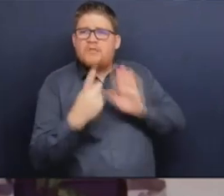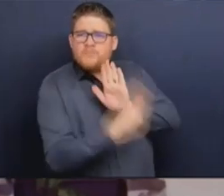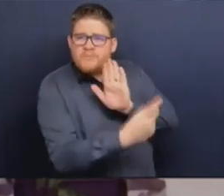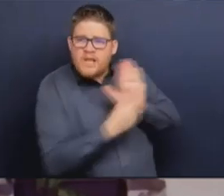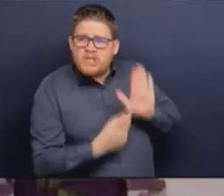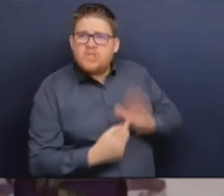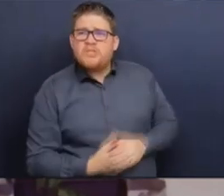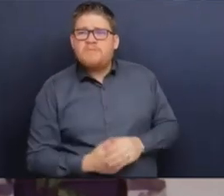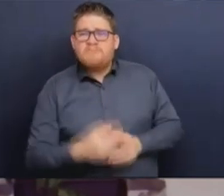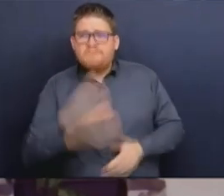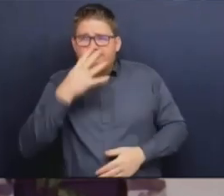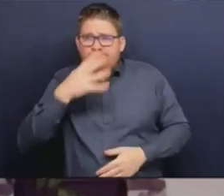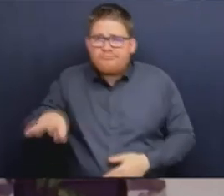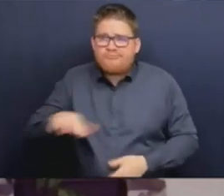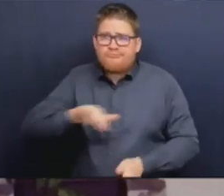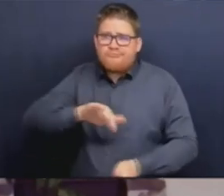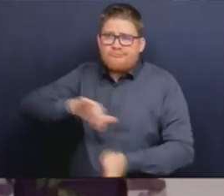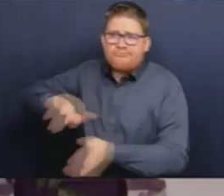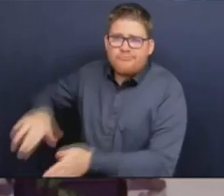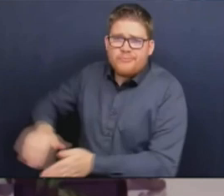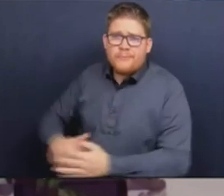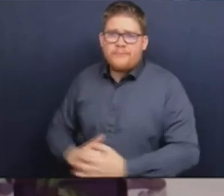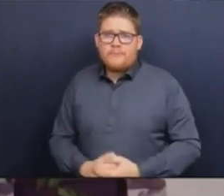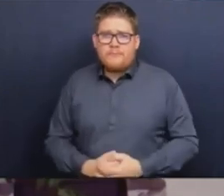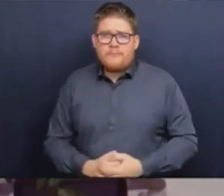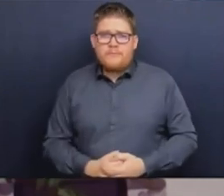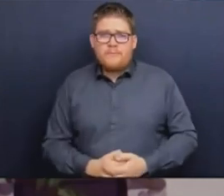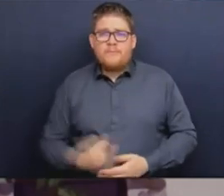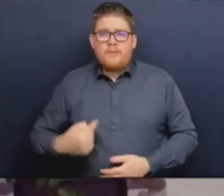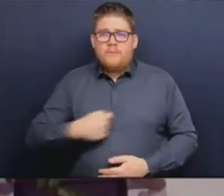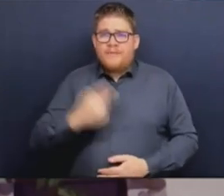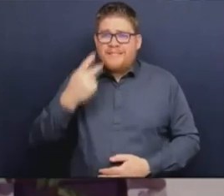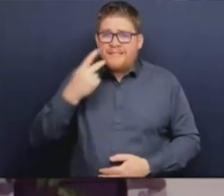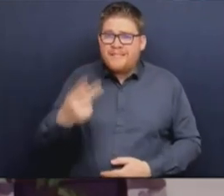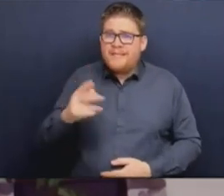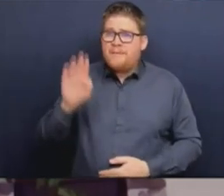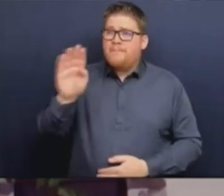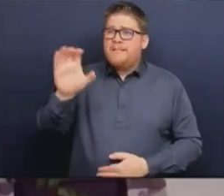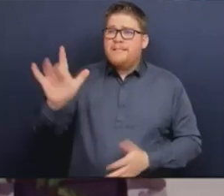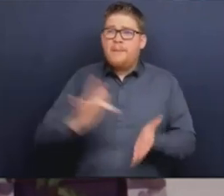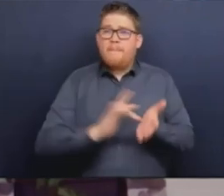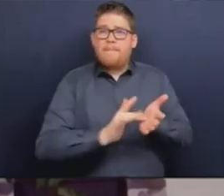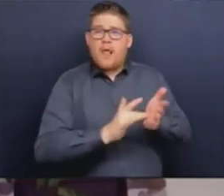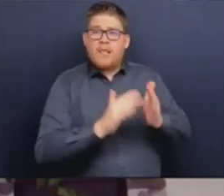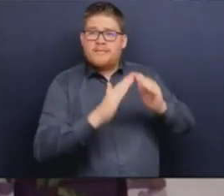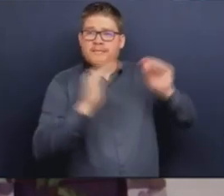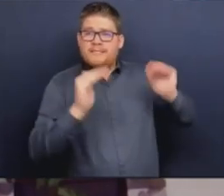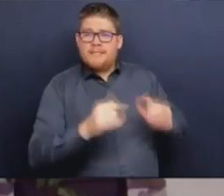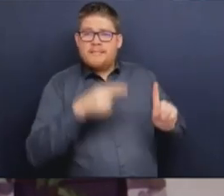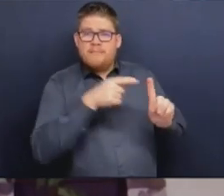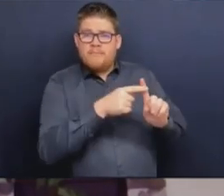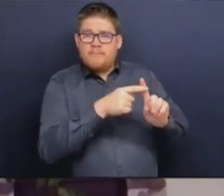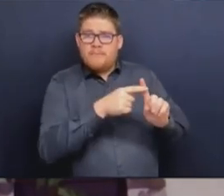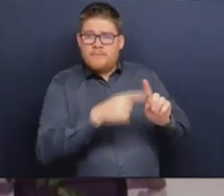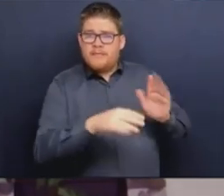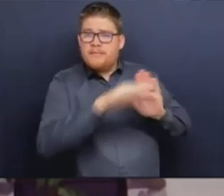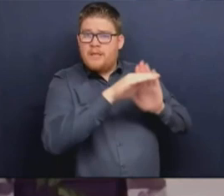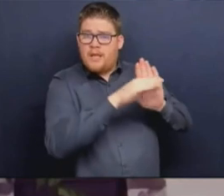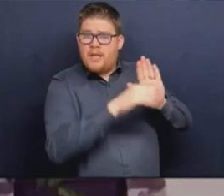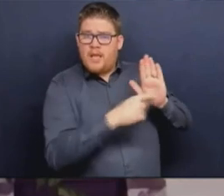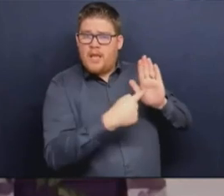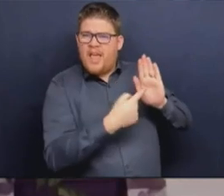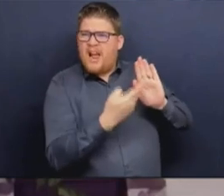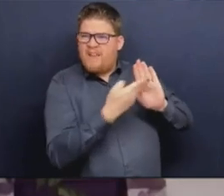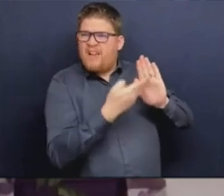racism uncovered in BC's medical system and resulting in investigation by Mary Ellen